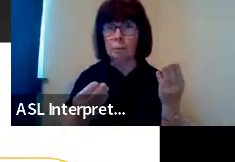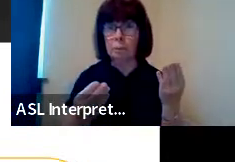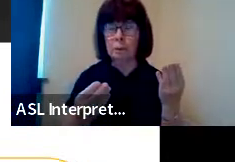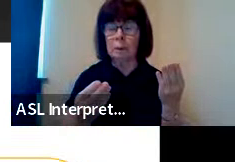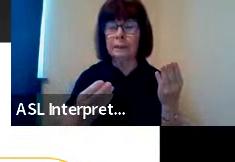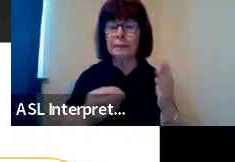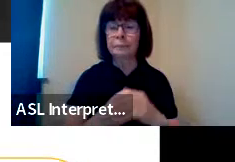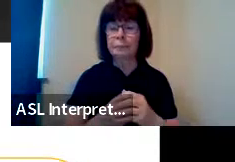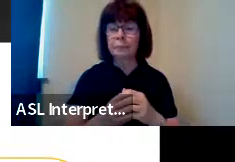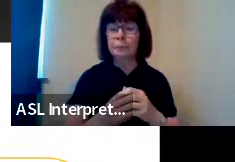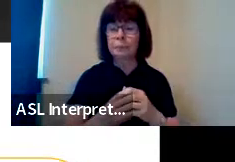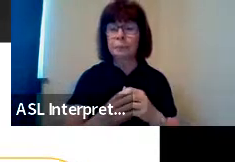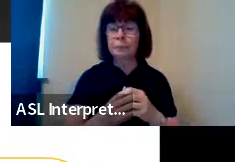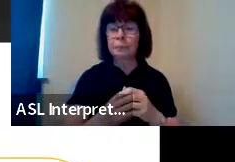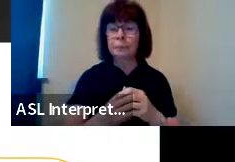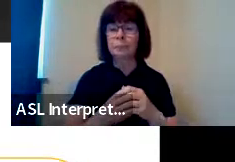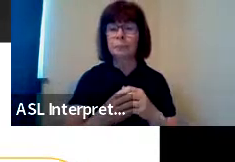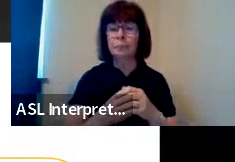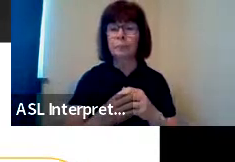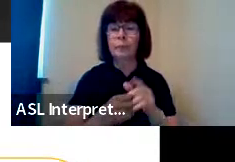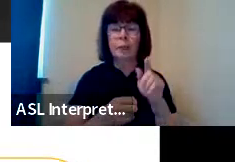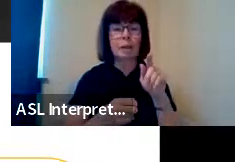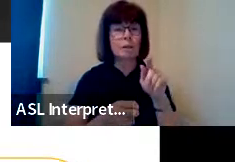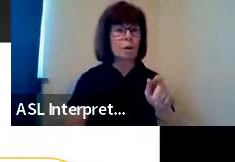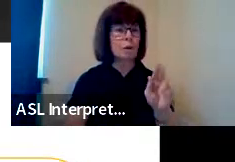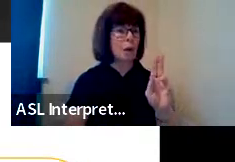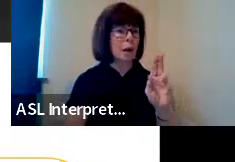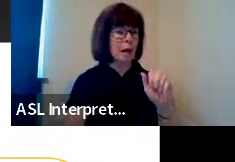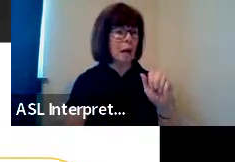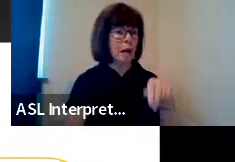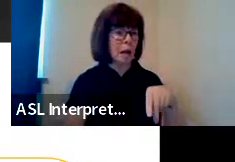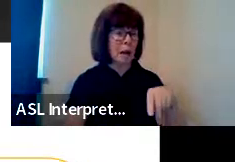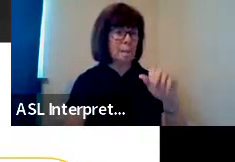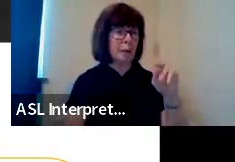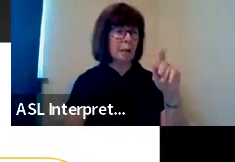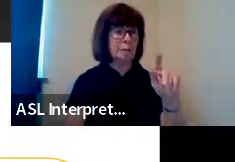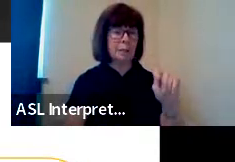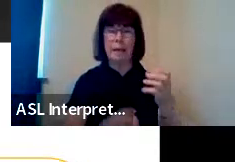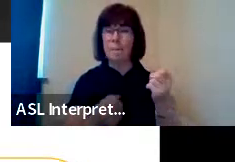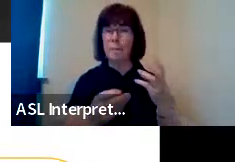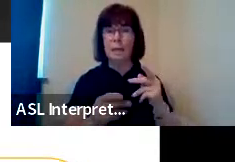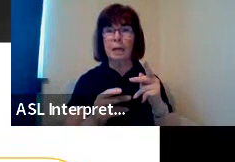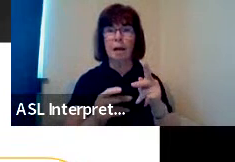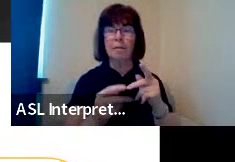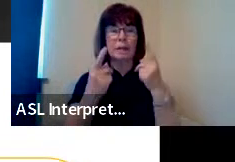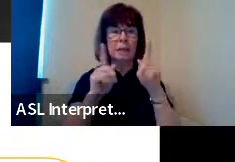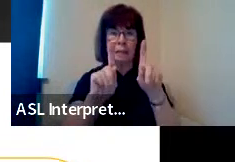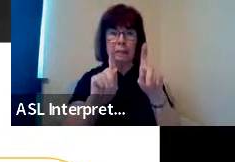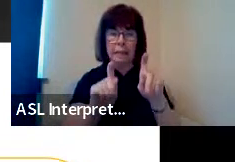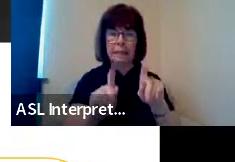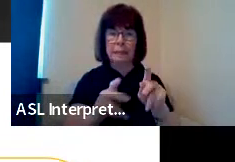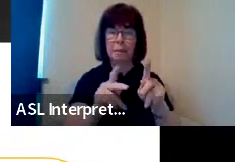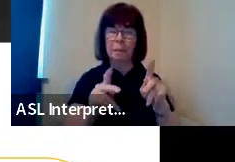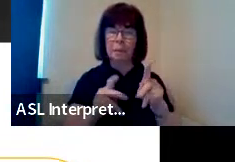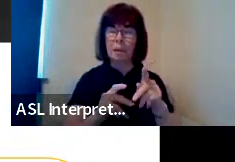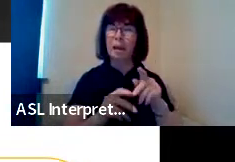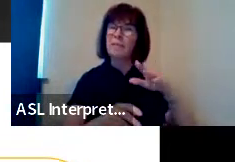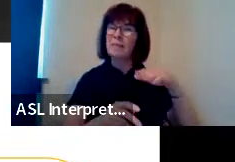So the update, many of the testing sites haven't updated